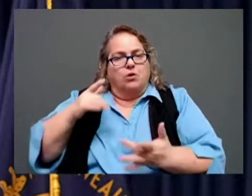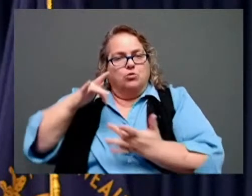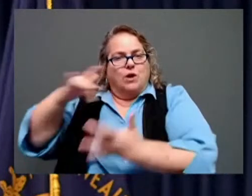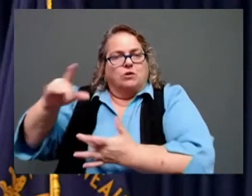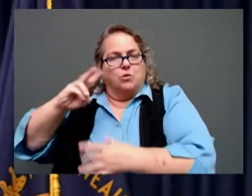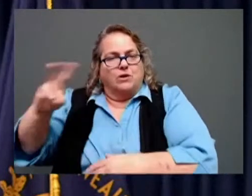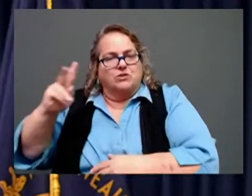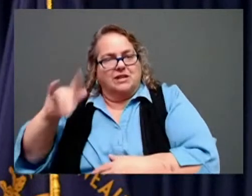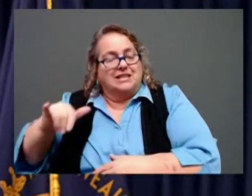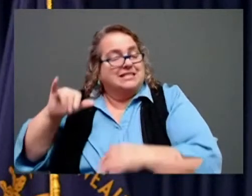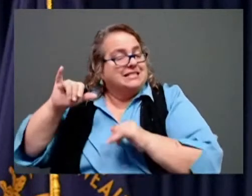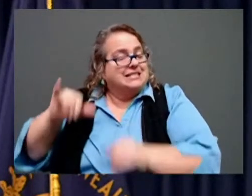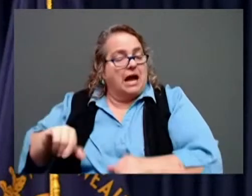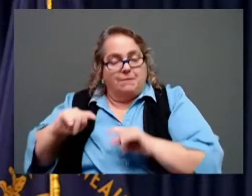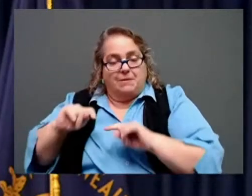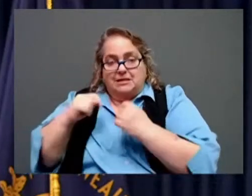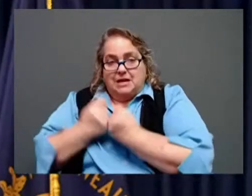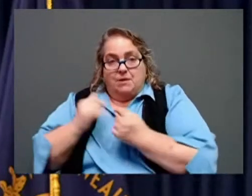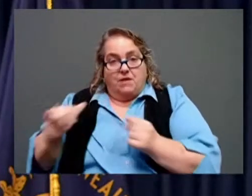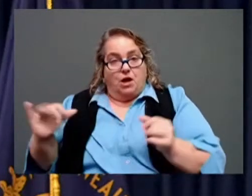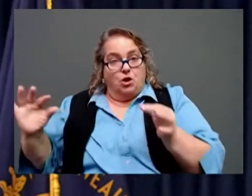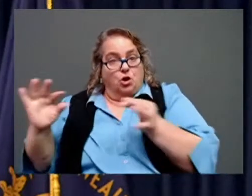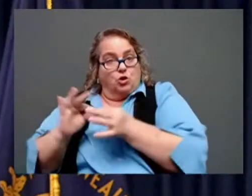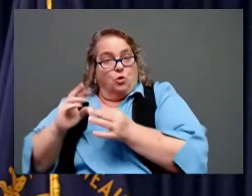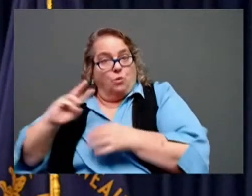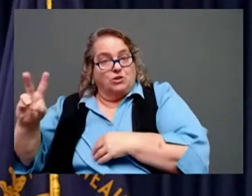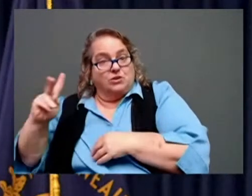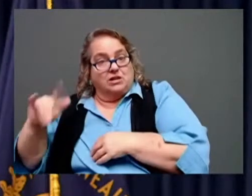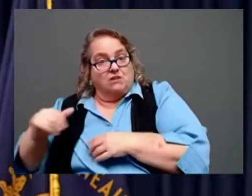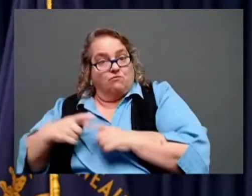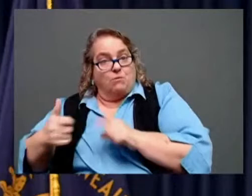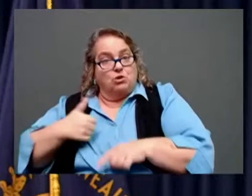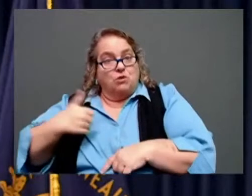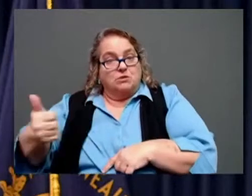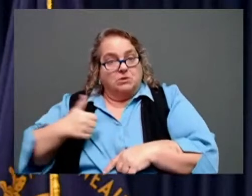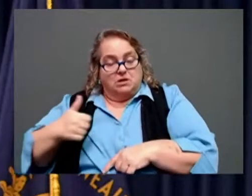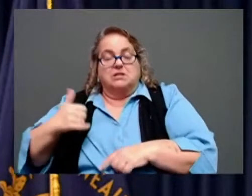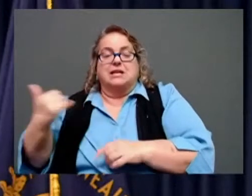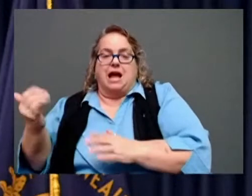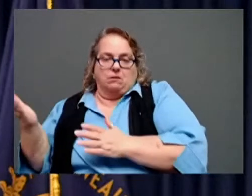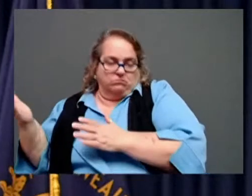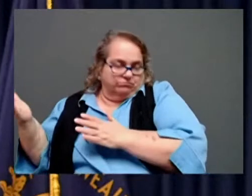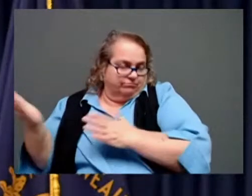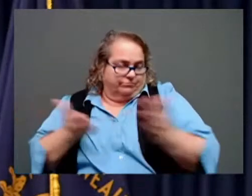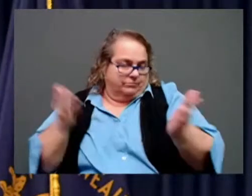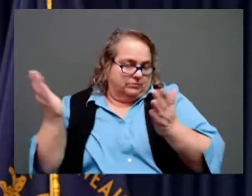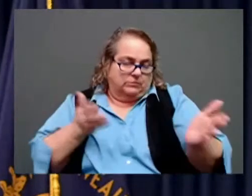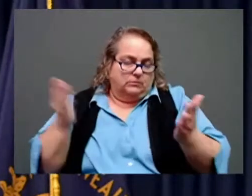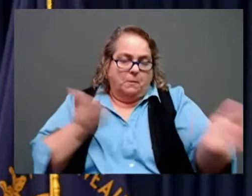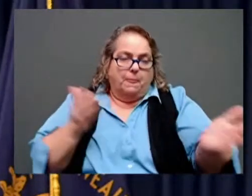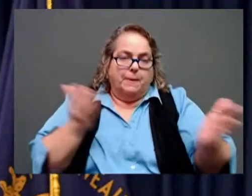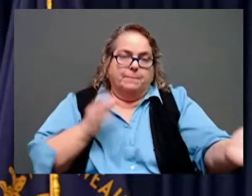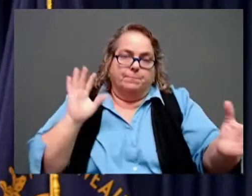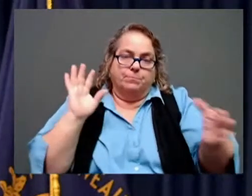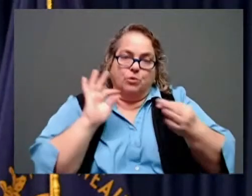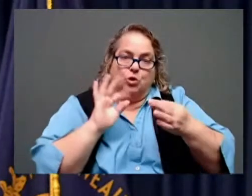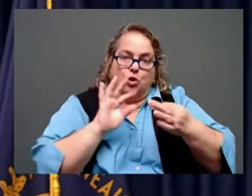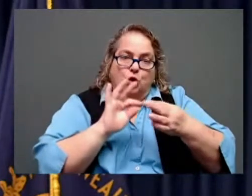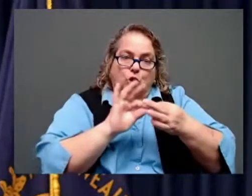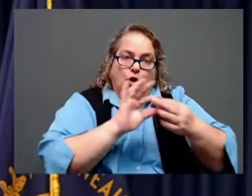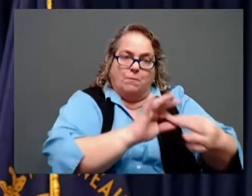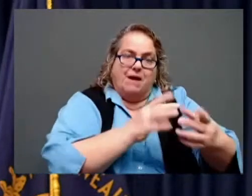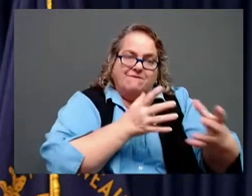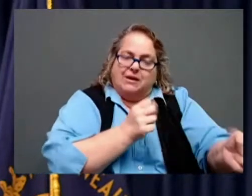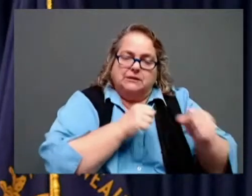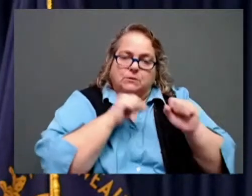hooked them up in Western Kentucky from transportation that's traveled east. We are hauling these things, and we're hooking them up as fast as we can. We